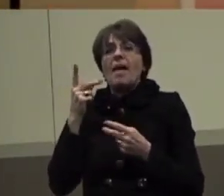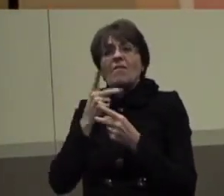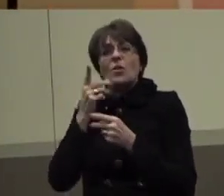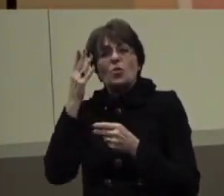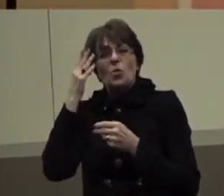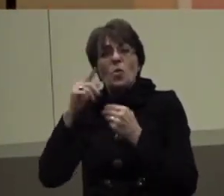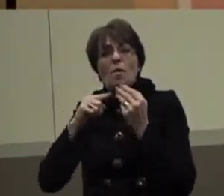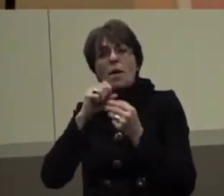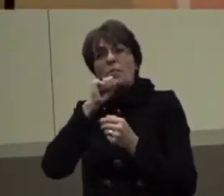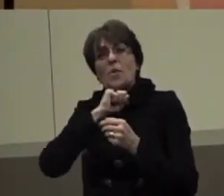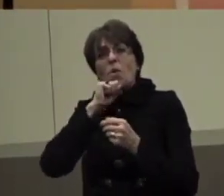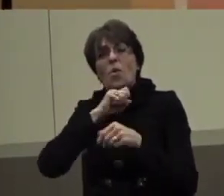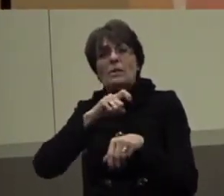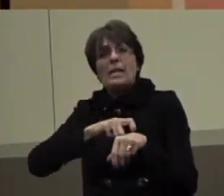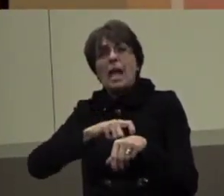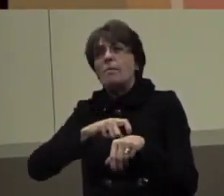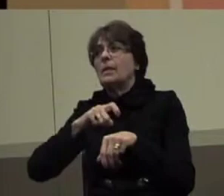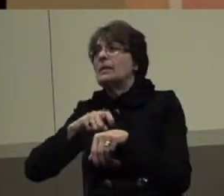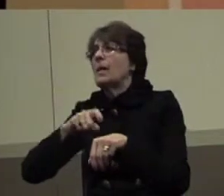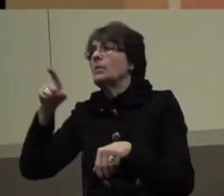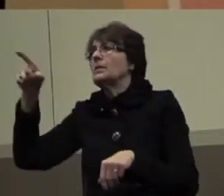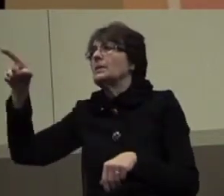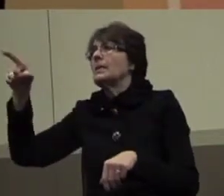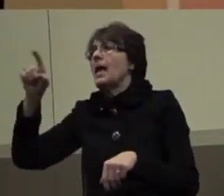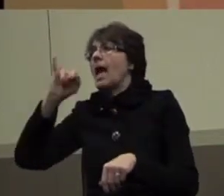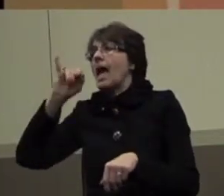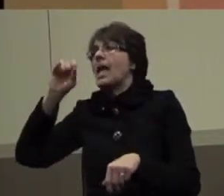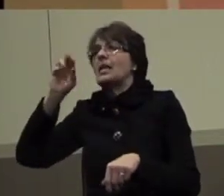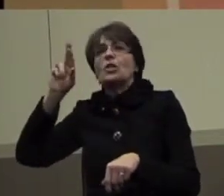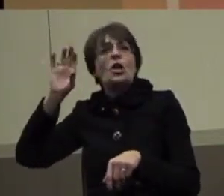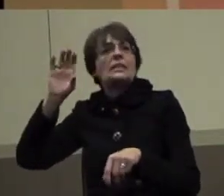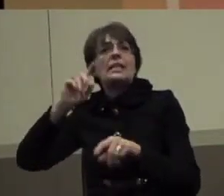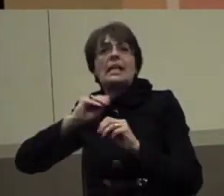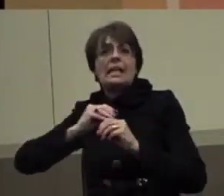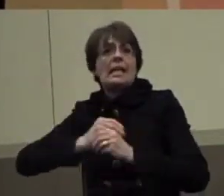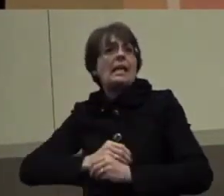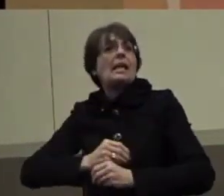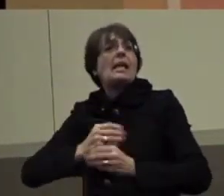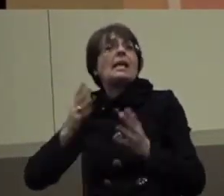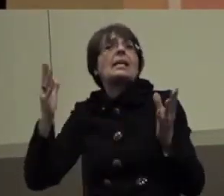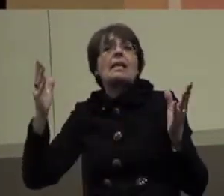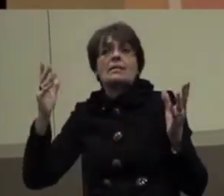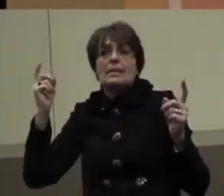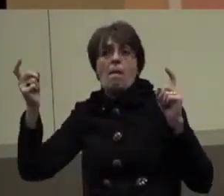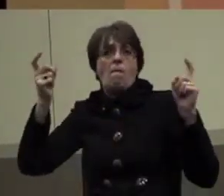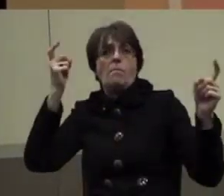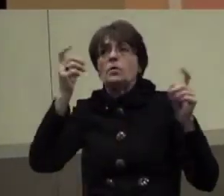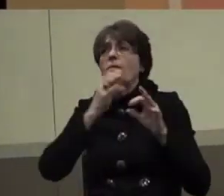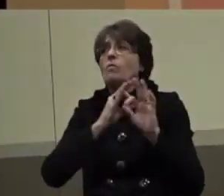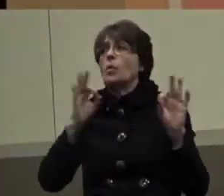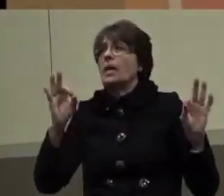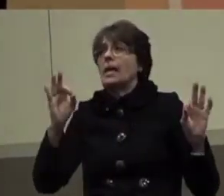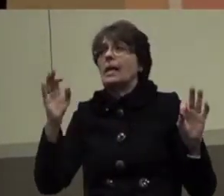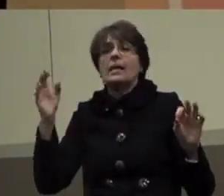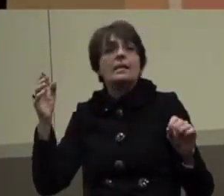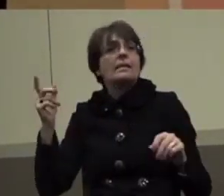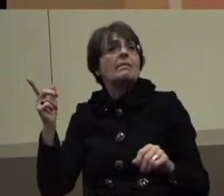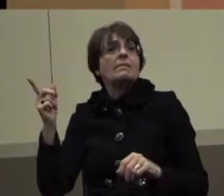the old time timers. ISRC gives those out for free for people who need those. Awesome. All the